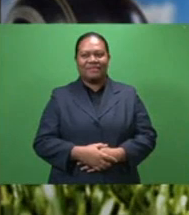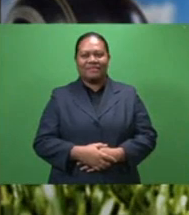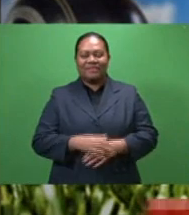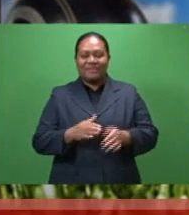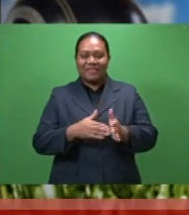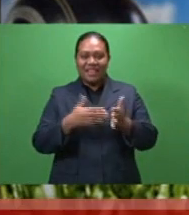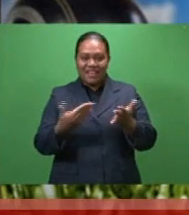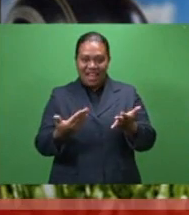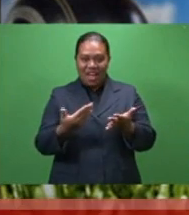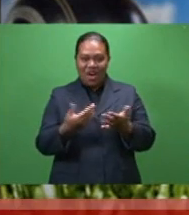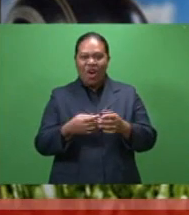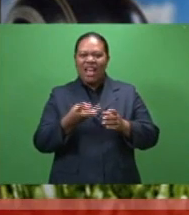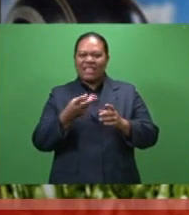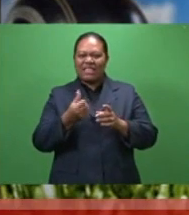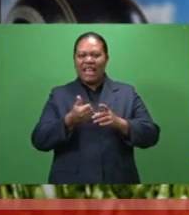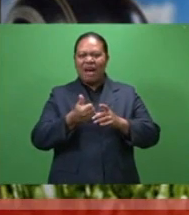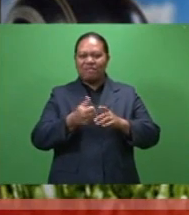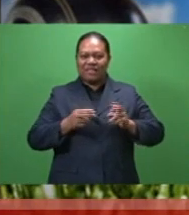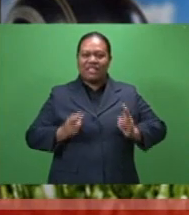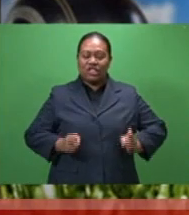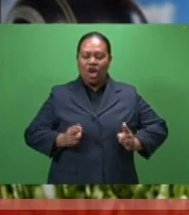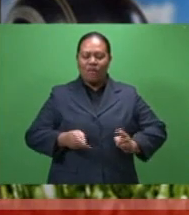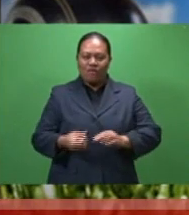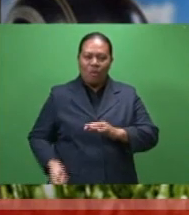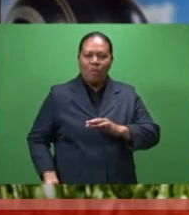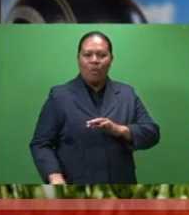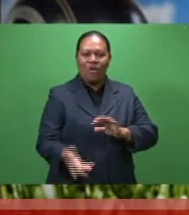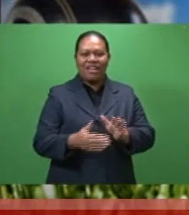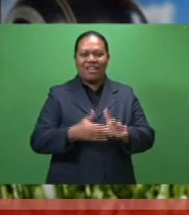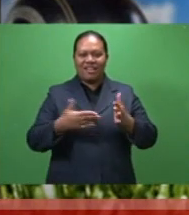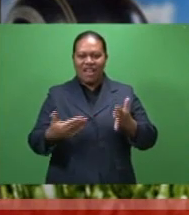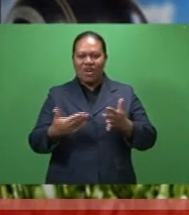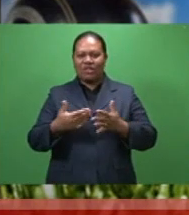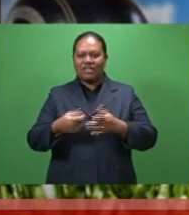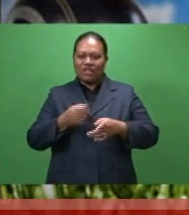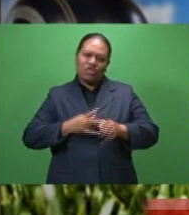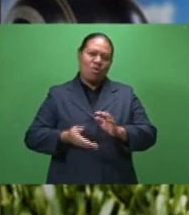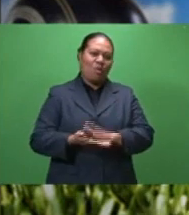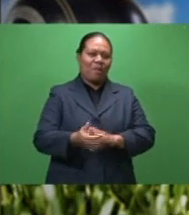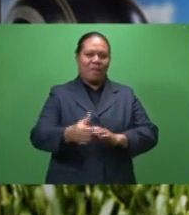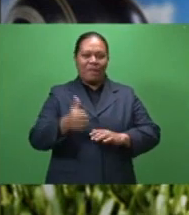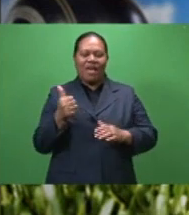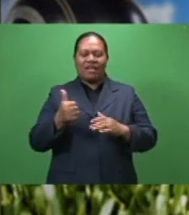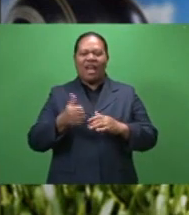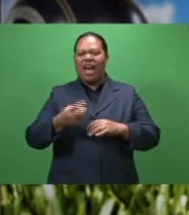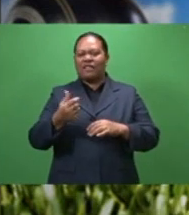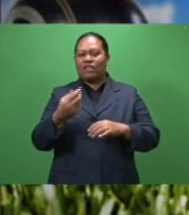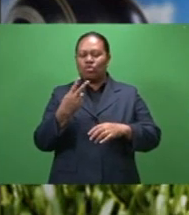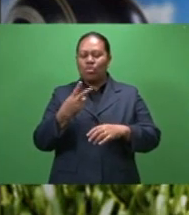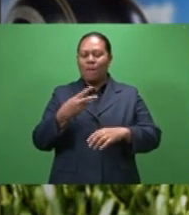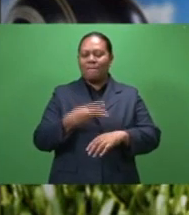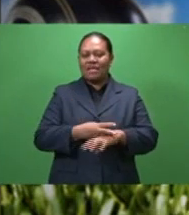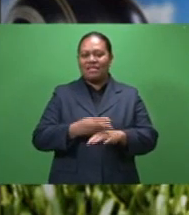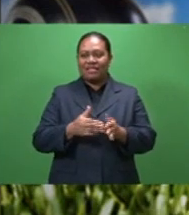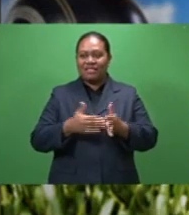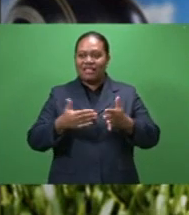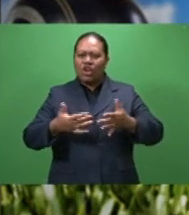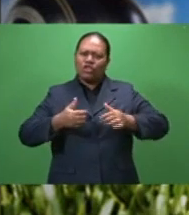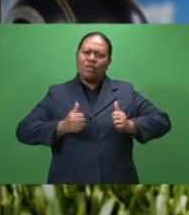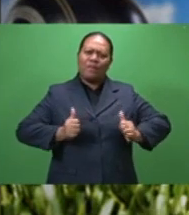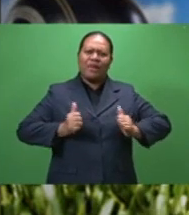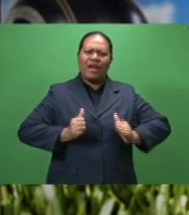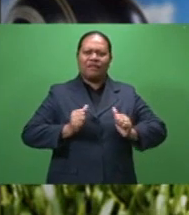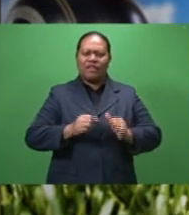It's back to some form of normalcy for bowlers as they slowly return to the greens after 2 months. The athletes who have had to practice